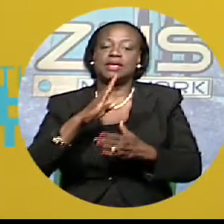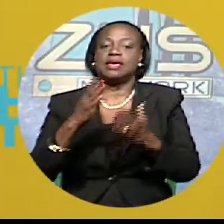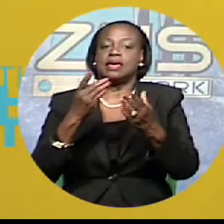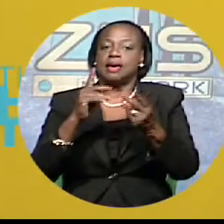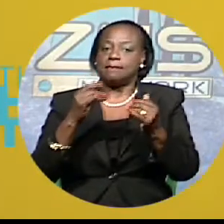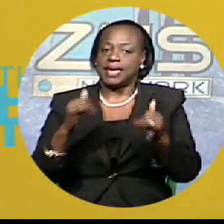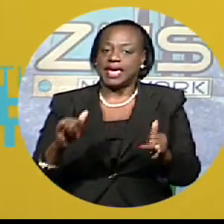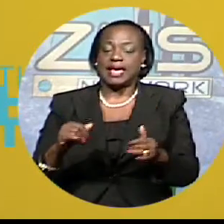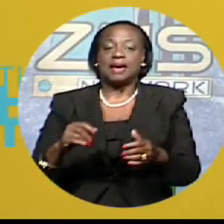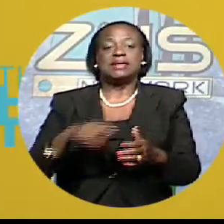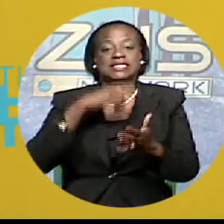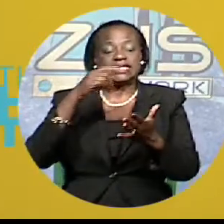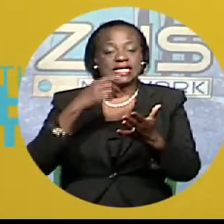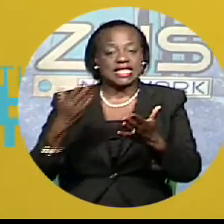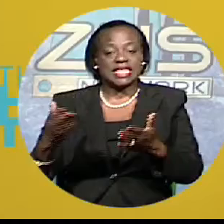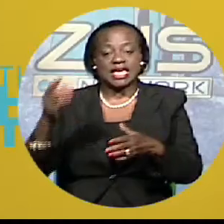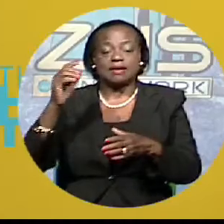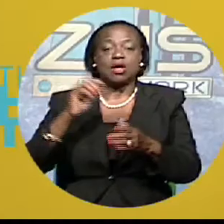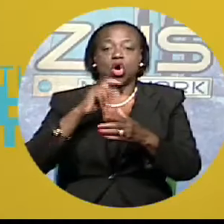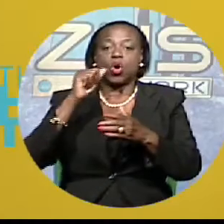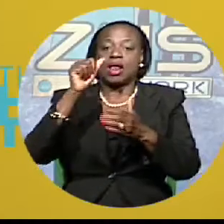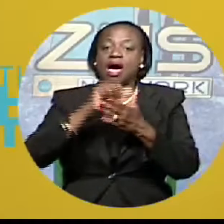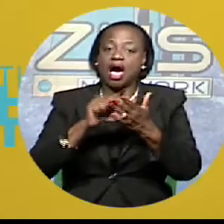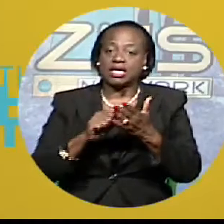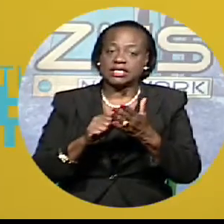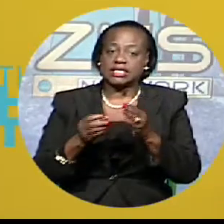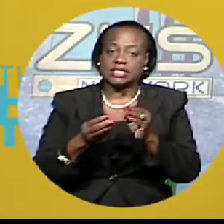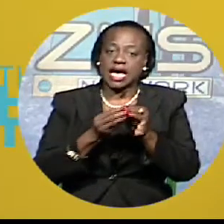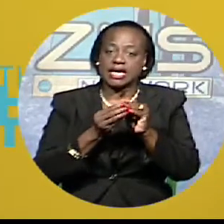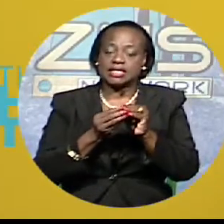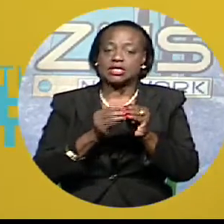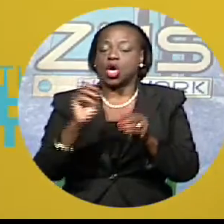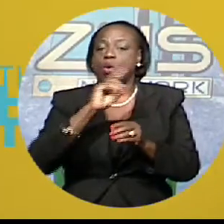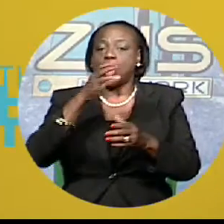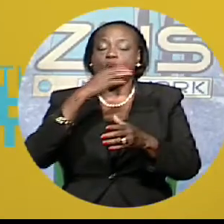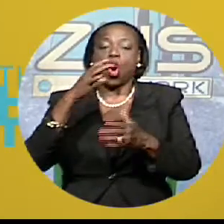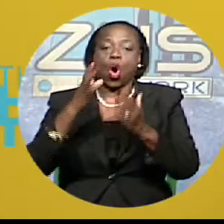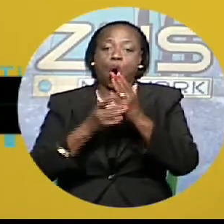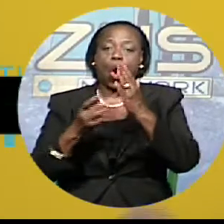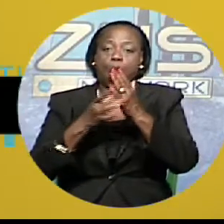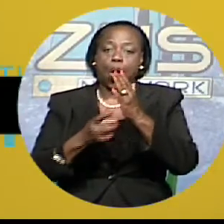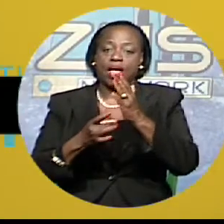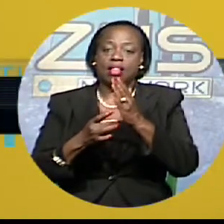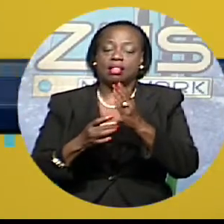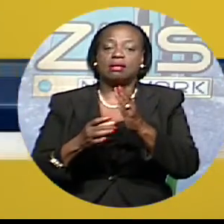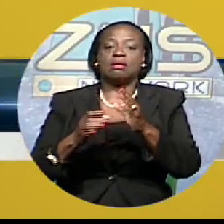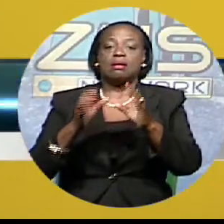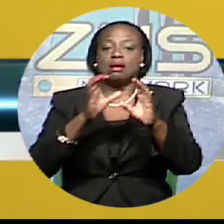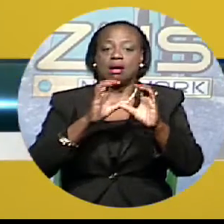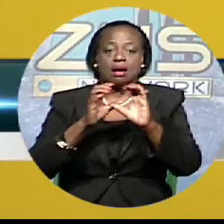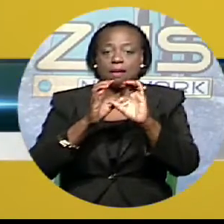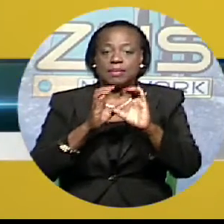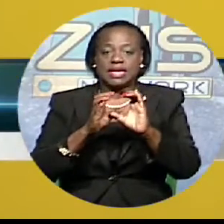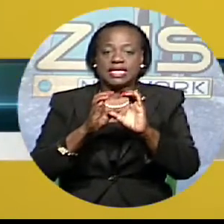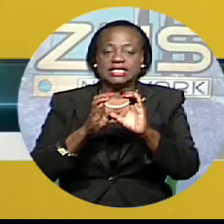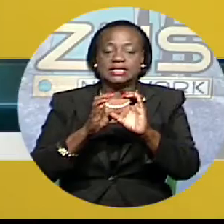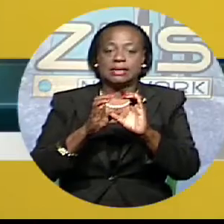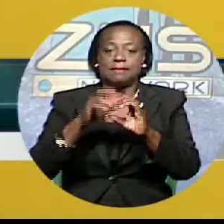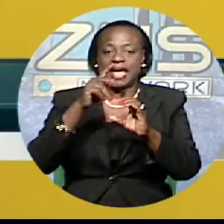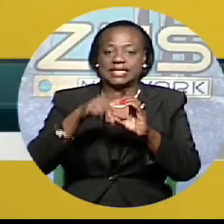But there's this thing called adders, where the oil companies peg their price towards Platts.